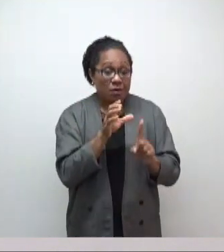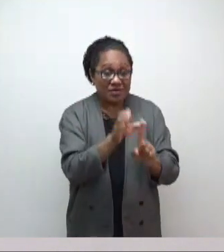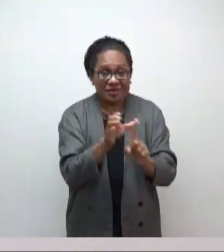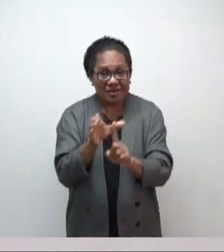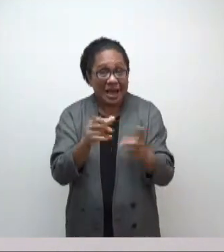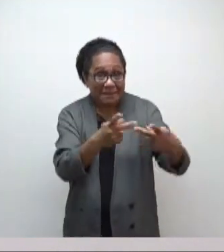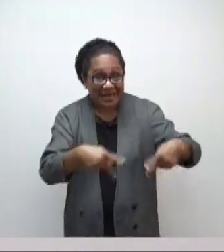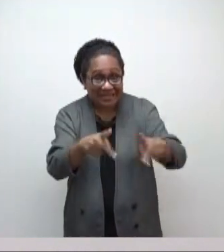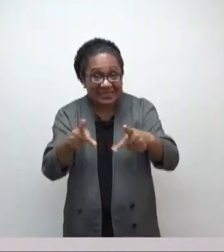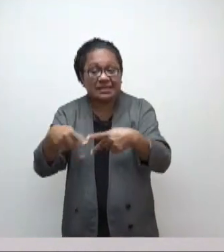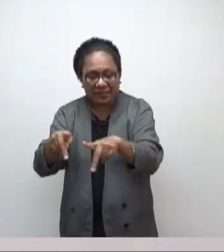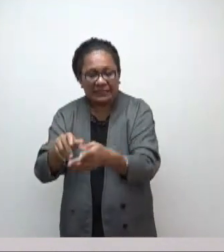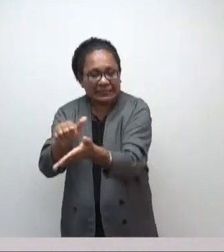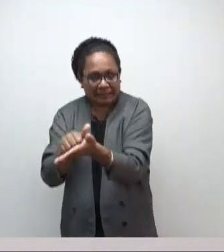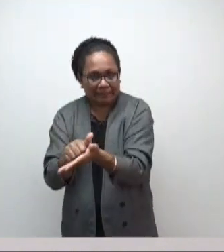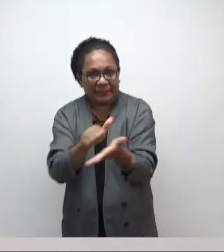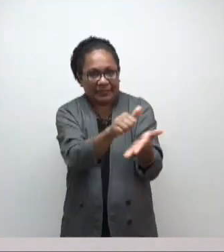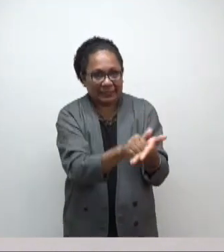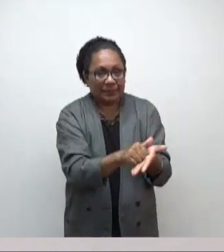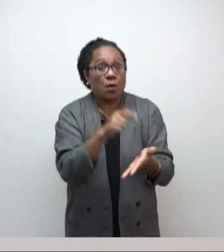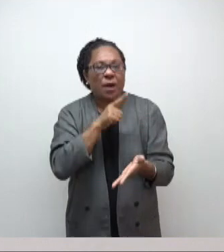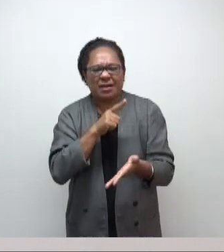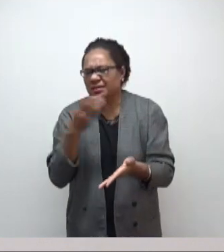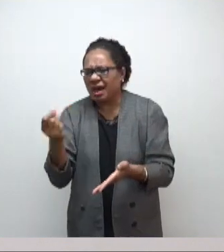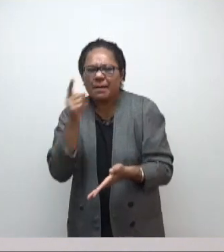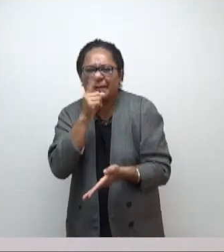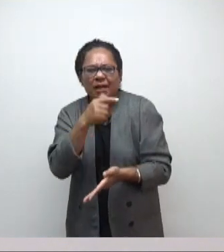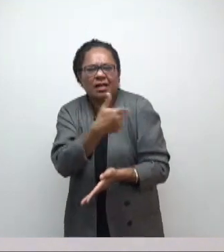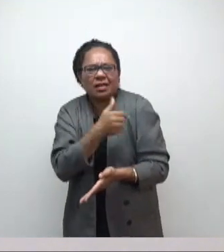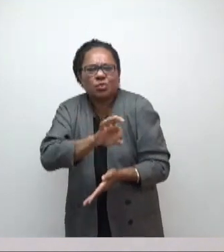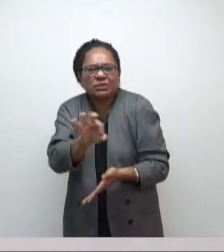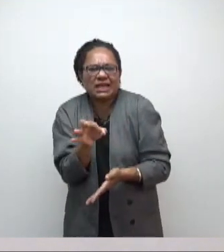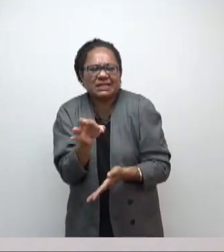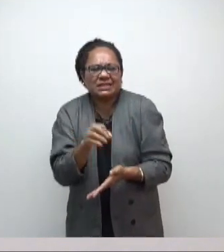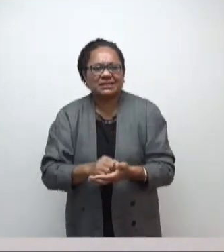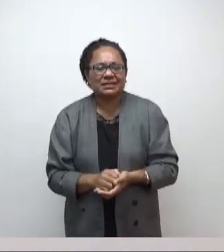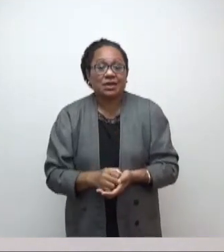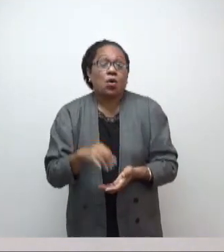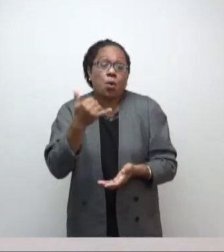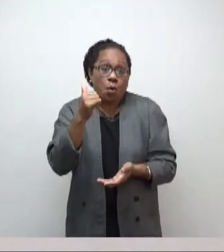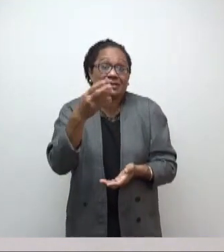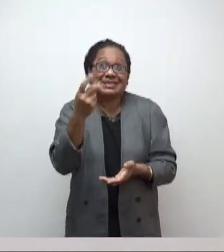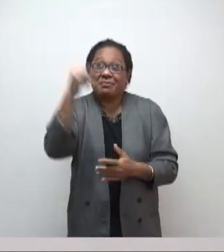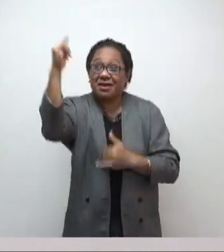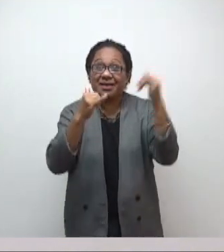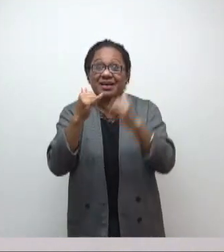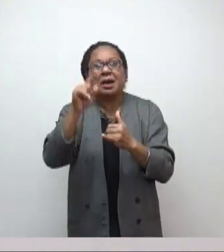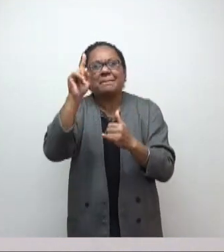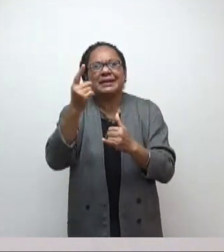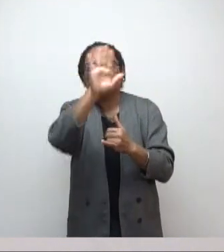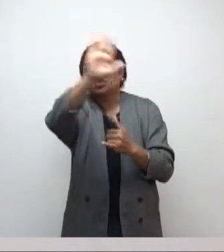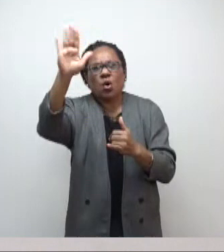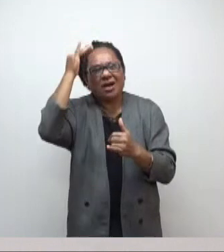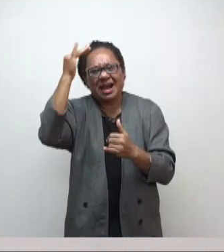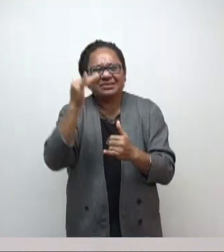effect for people who are not vaccinated or who are not traveling to Fiji from a green list country. And